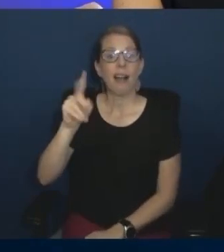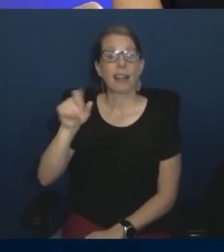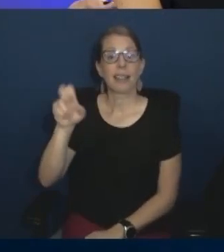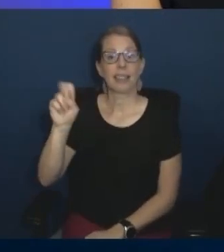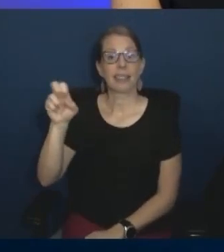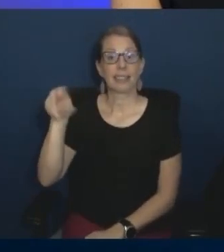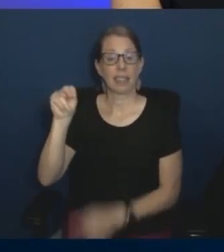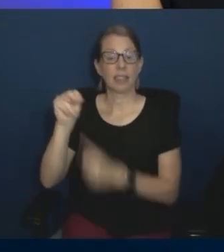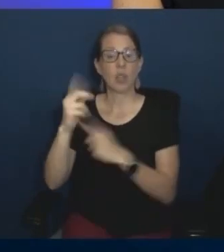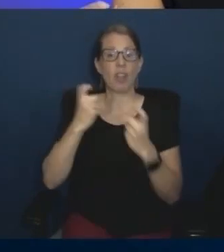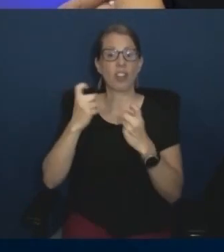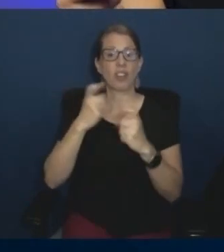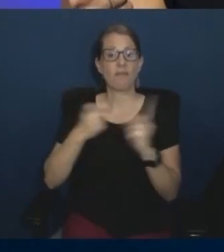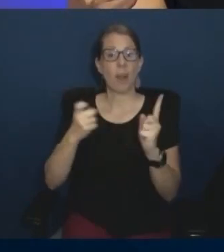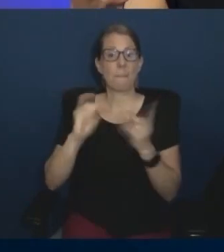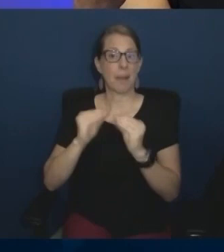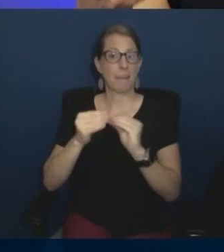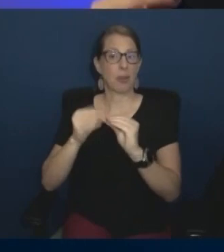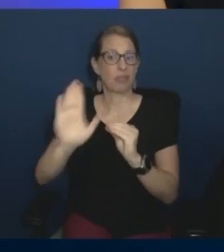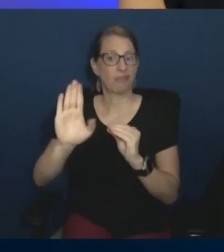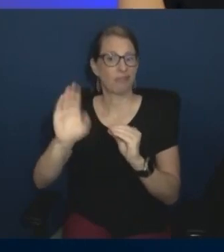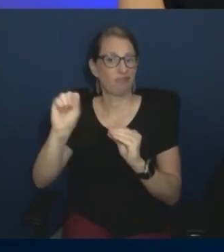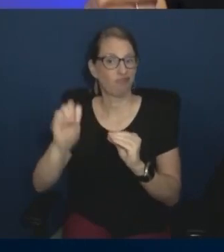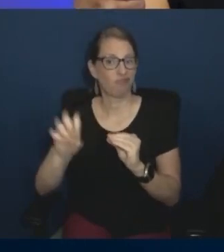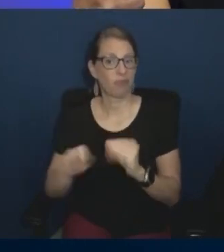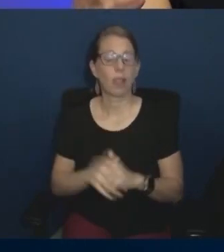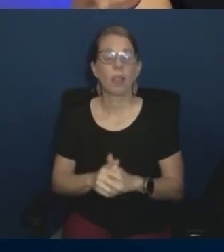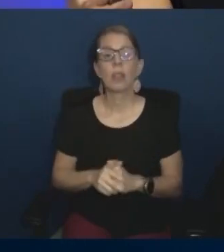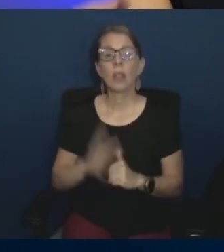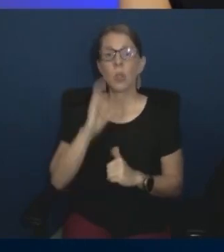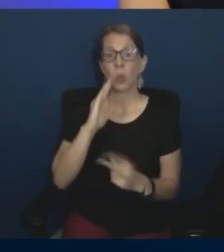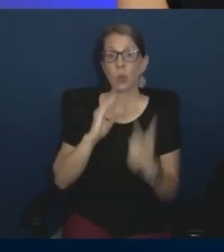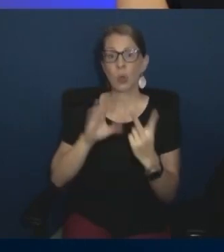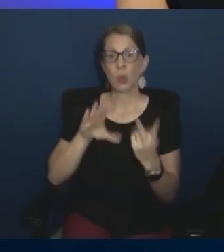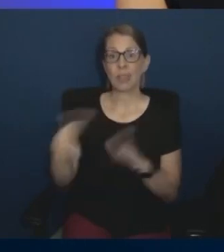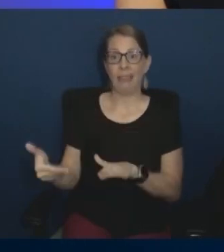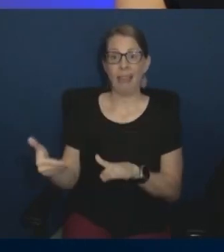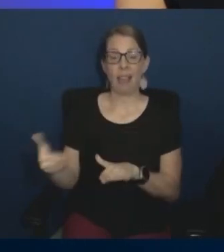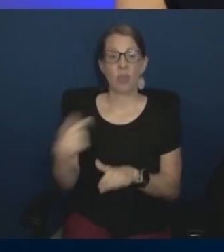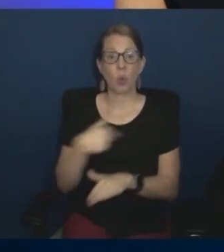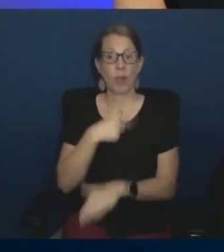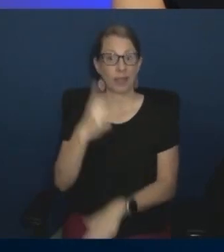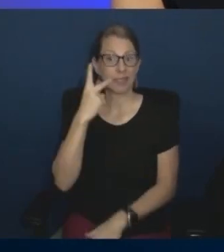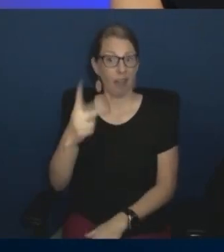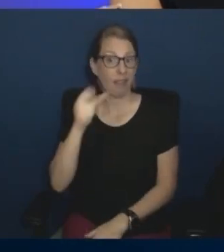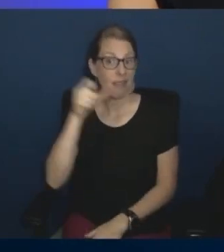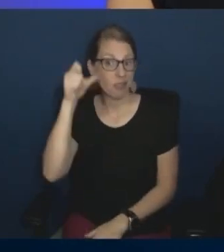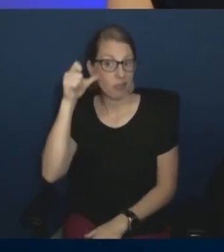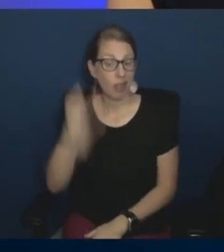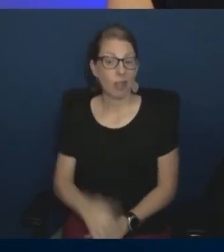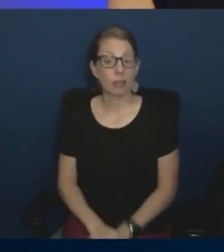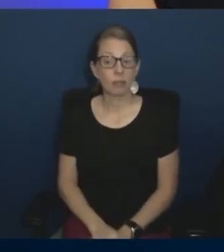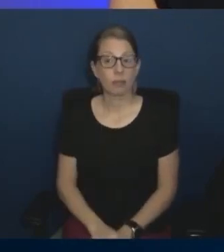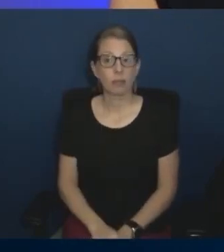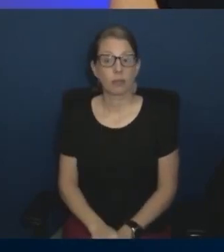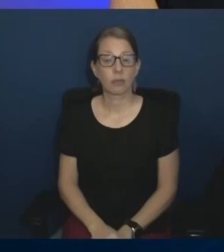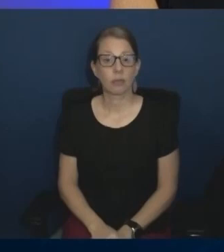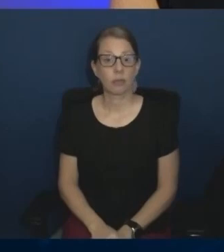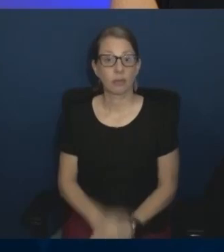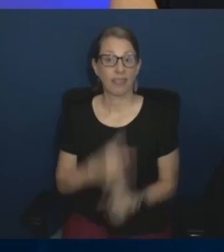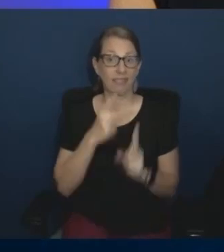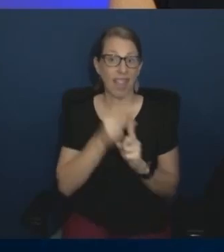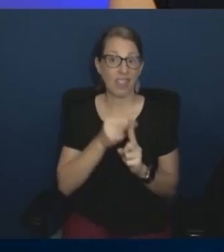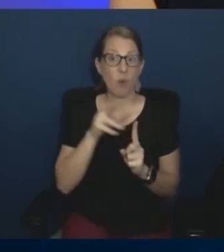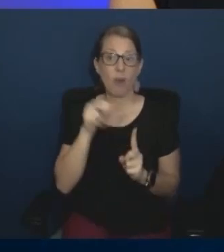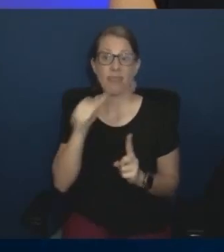off the top. Do we know if the 2 deaths that we saw yesterday, do we know if they were vaccinated or unvaccinated?